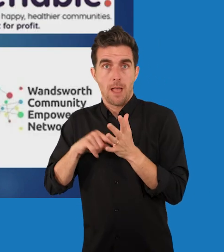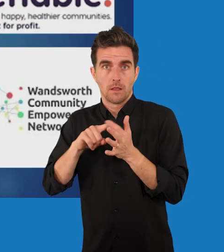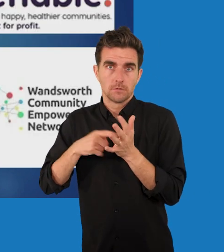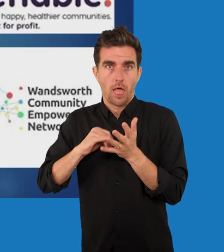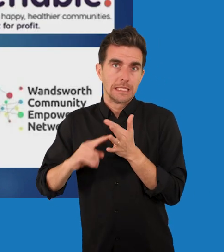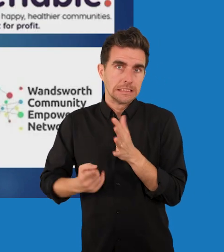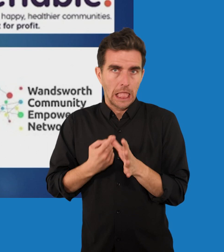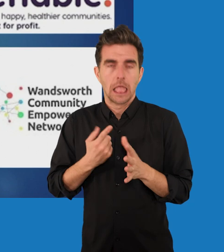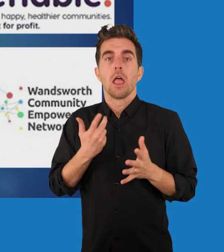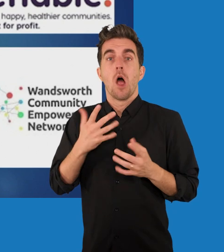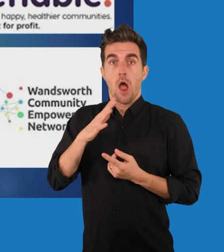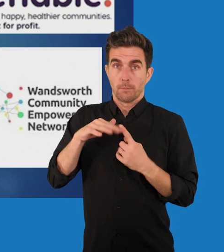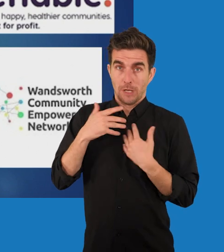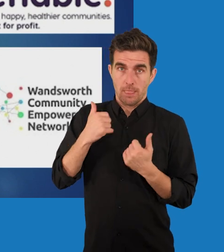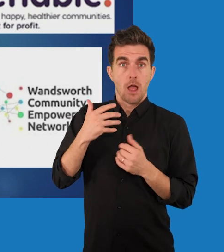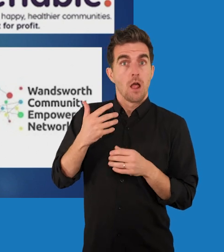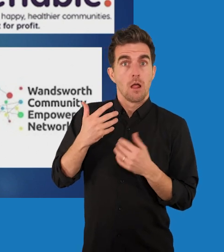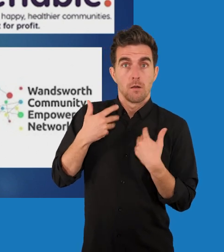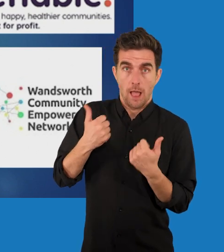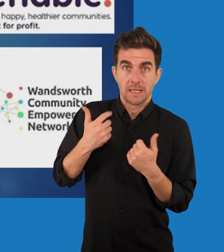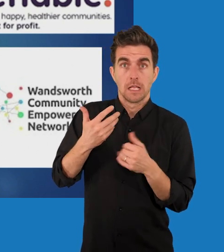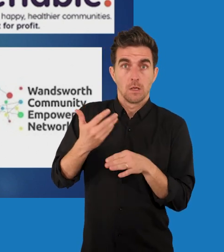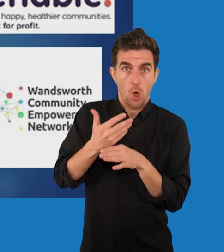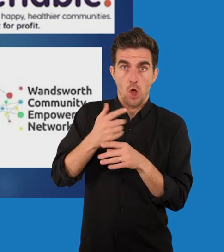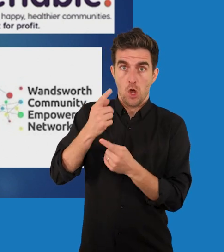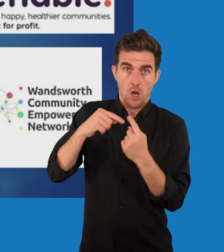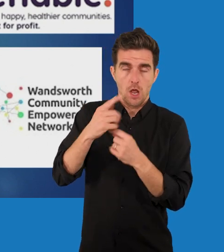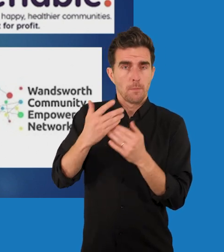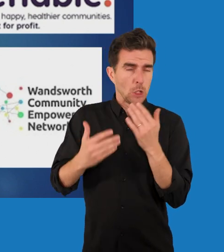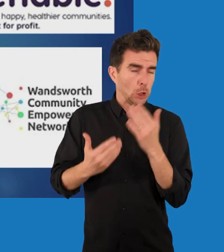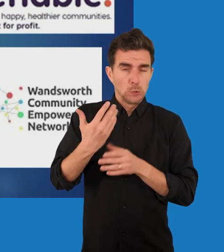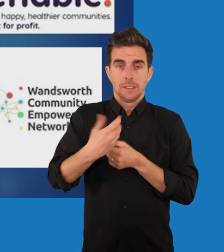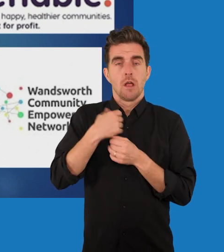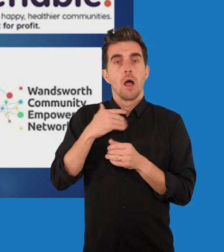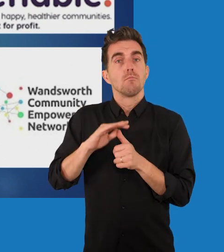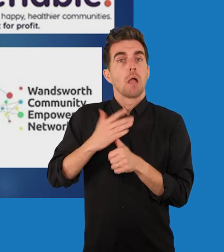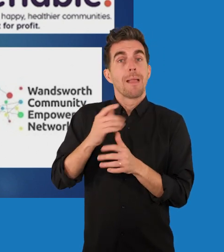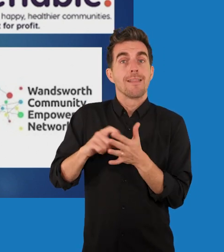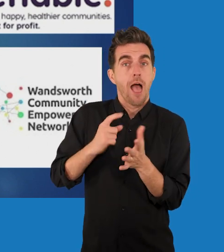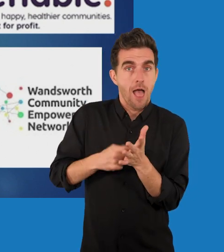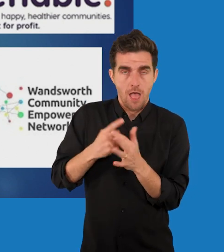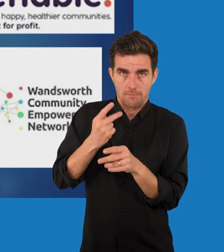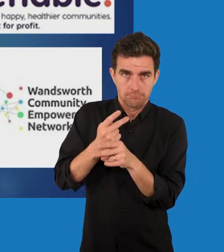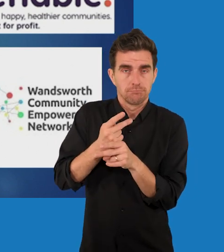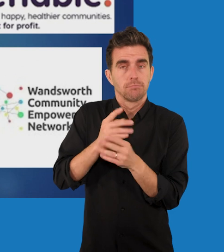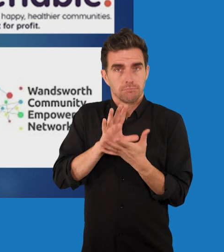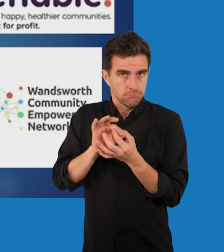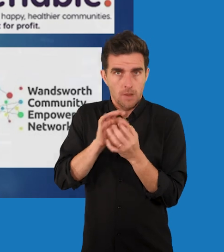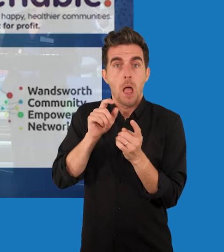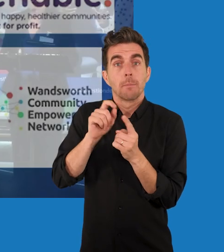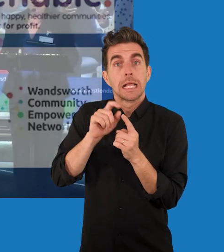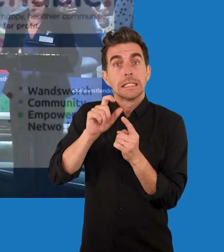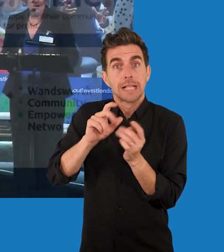community health and wellbeing workers, known locally as the CHUIs, are a new member of our primary care team. And the PCN has